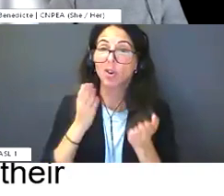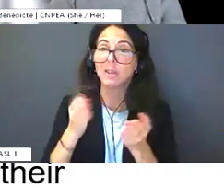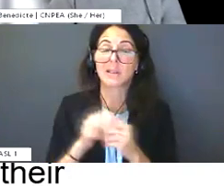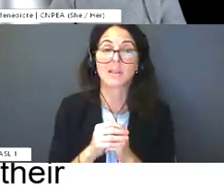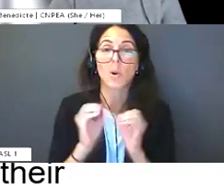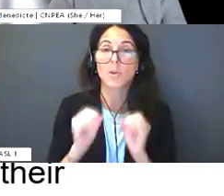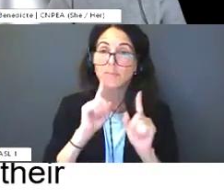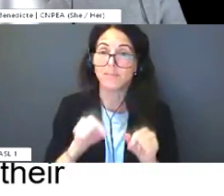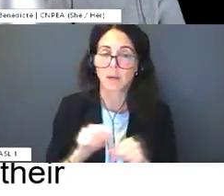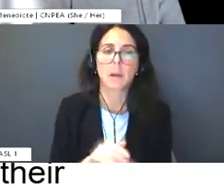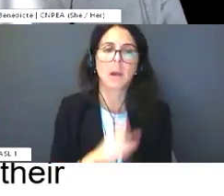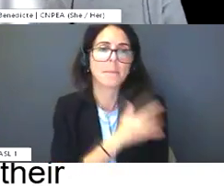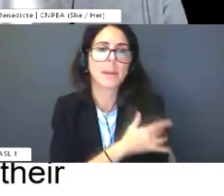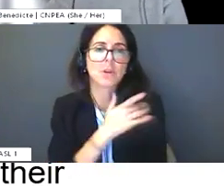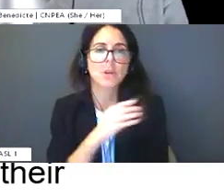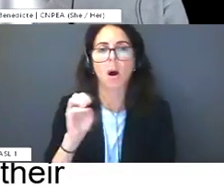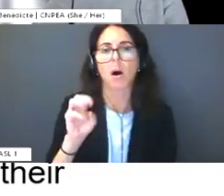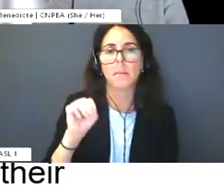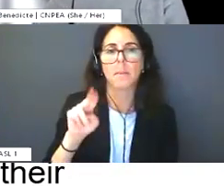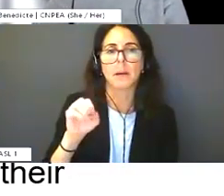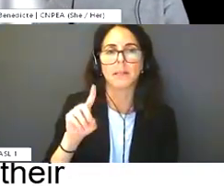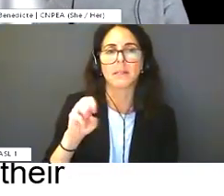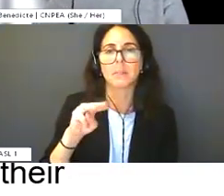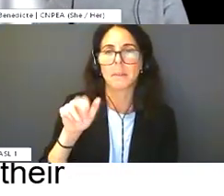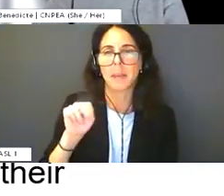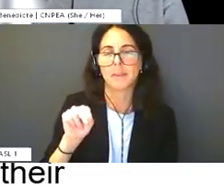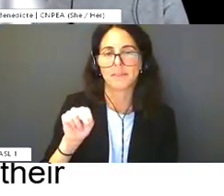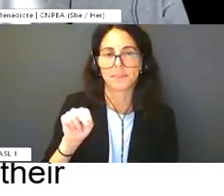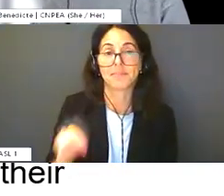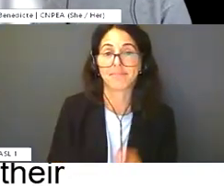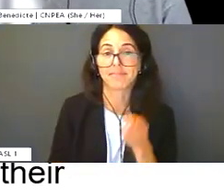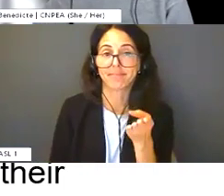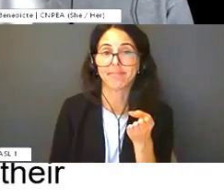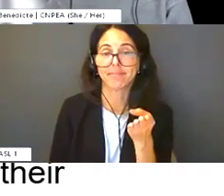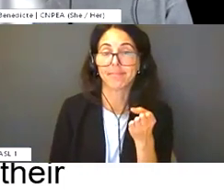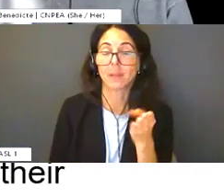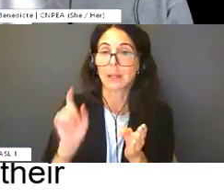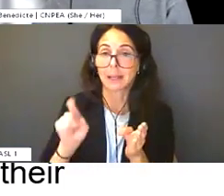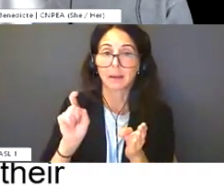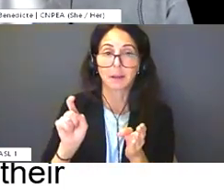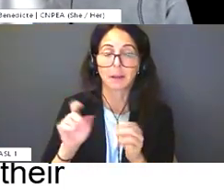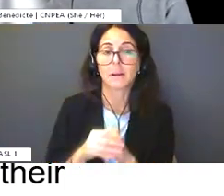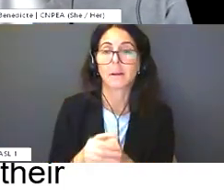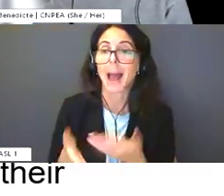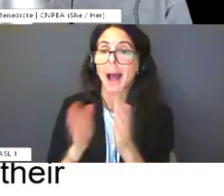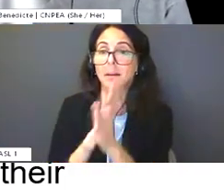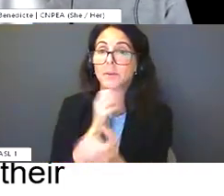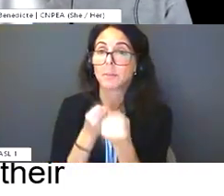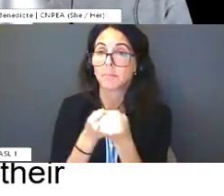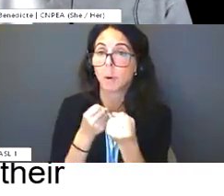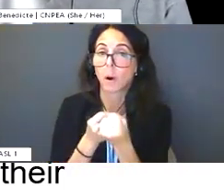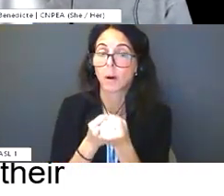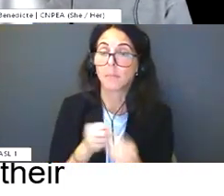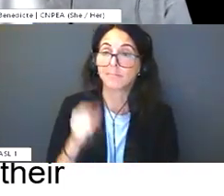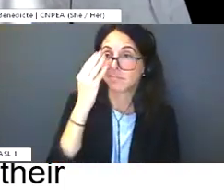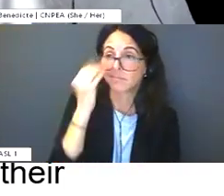patient ombudsman. You can also go there to ask them for support, saying you didn't get